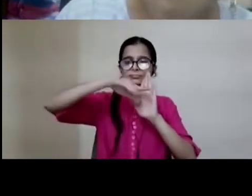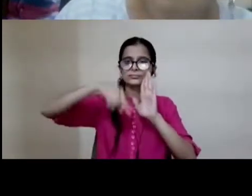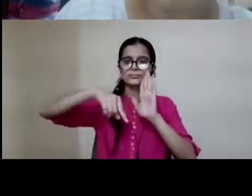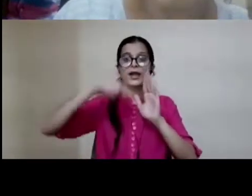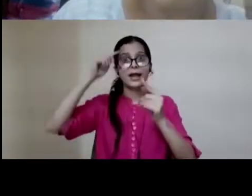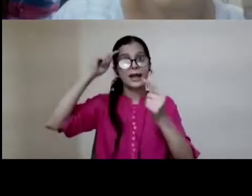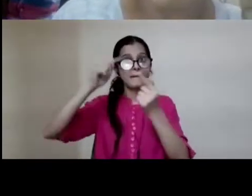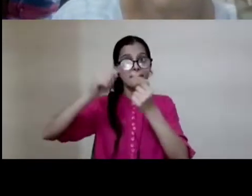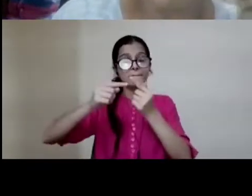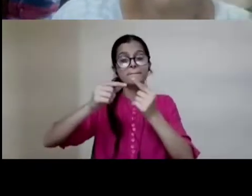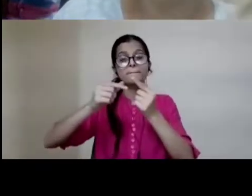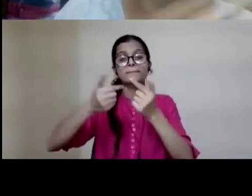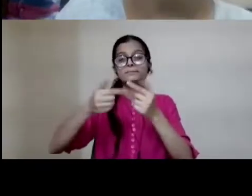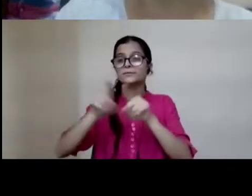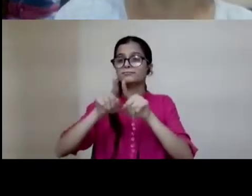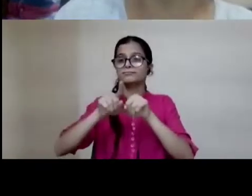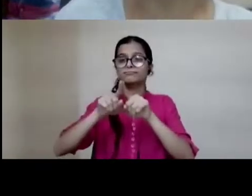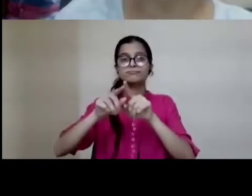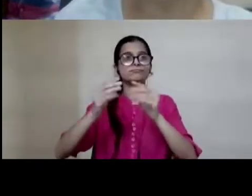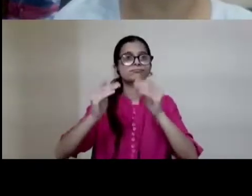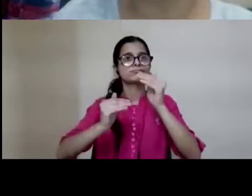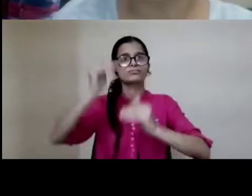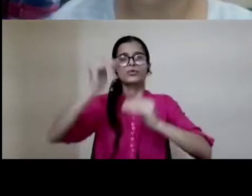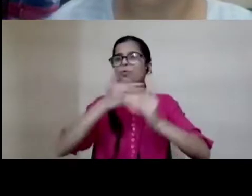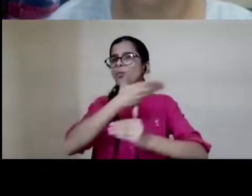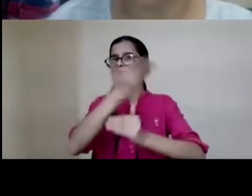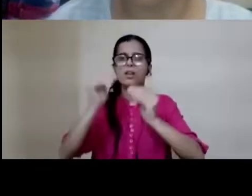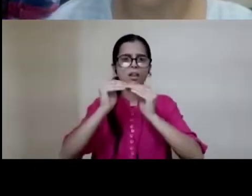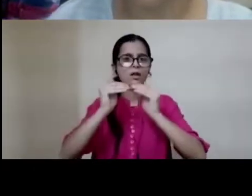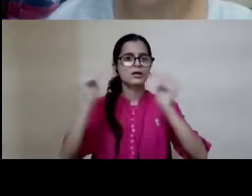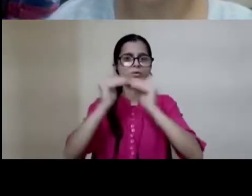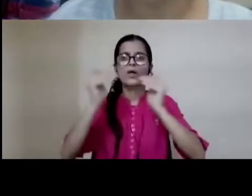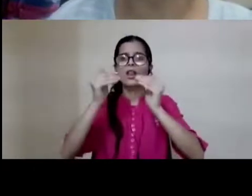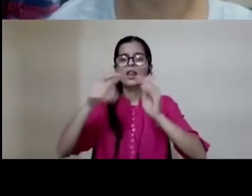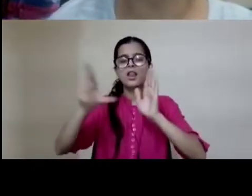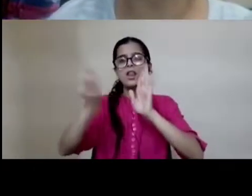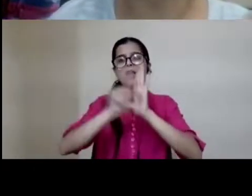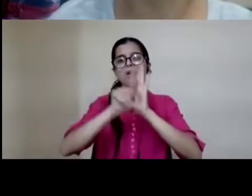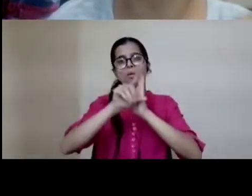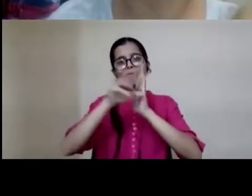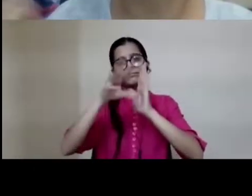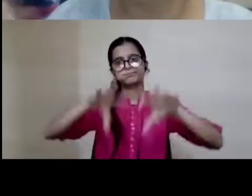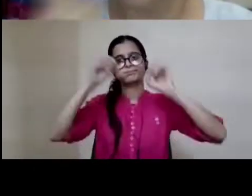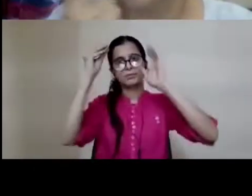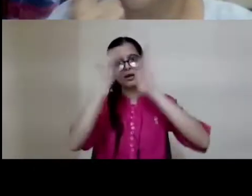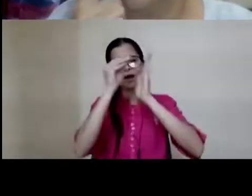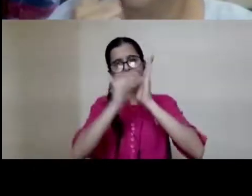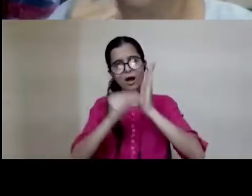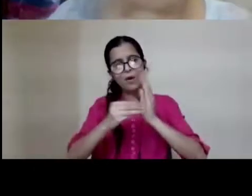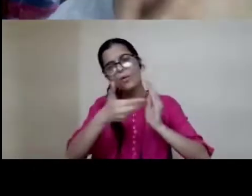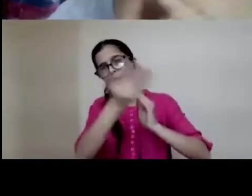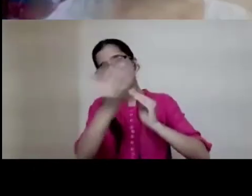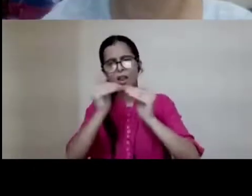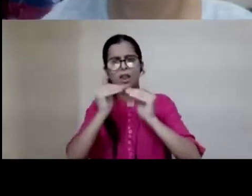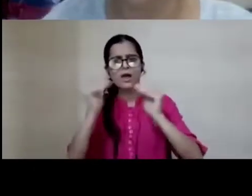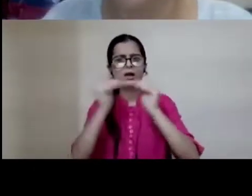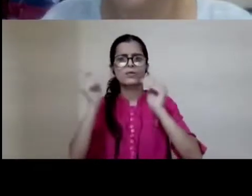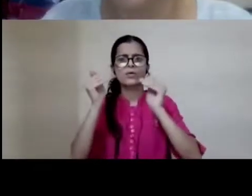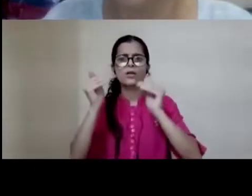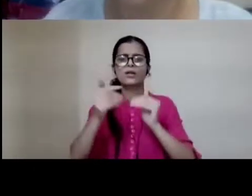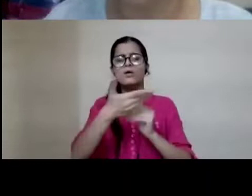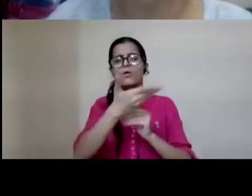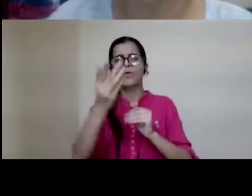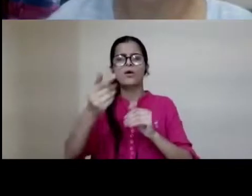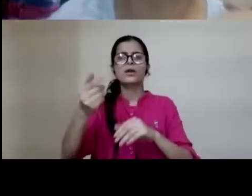advancing equality by making everyone subject to the law. Saying everyone is, you know, like you have equal